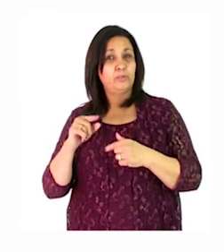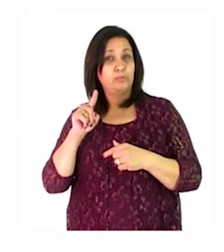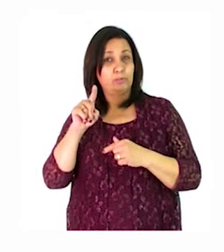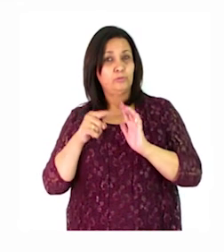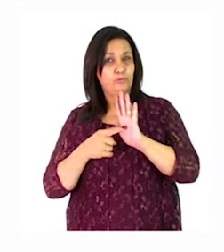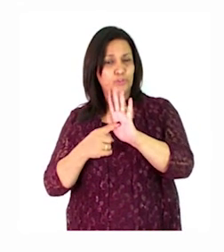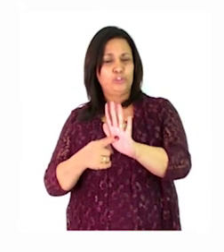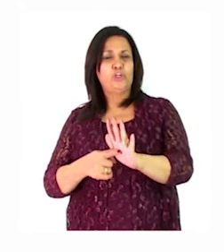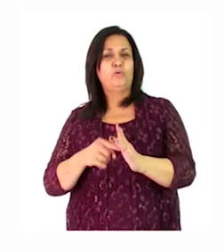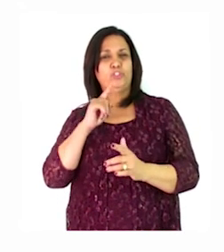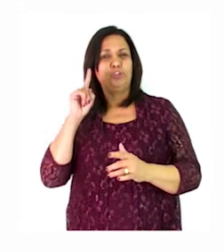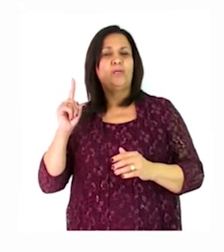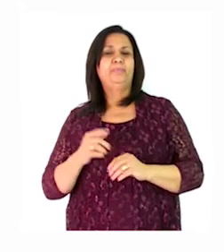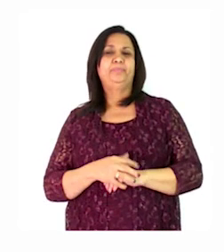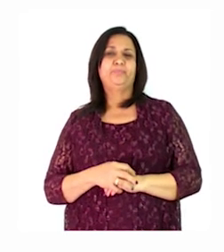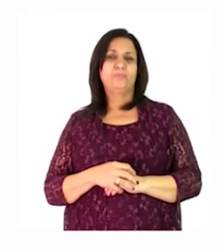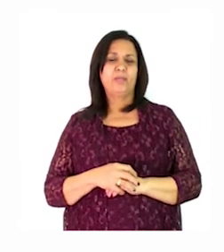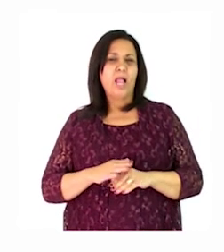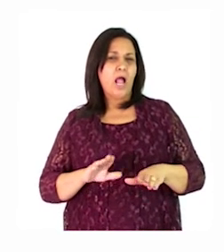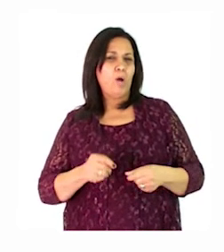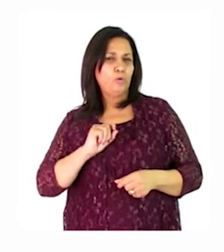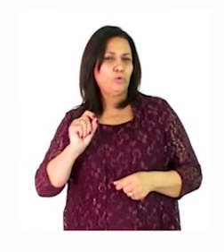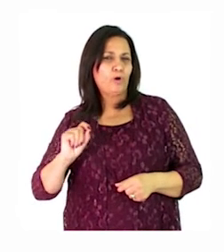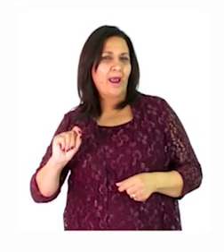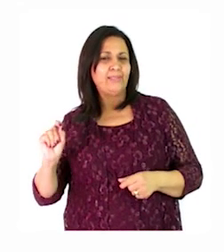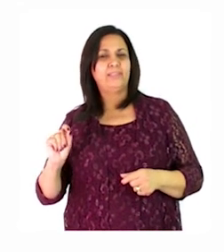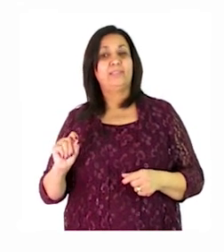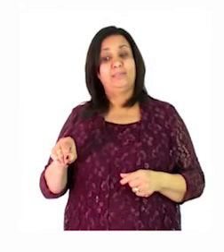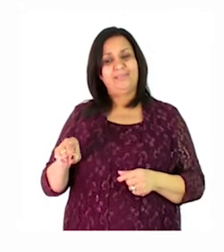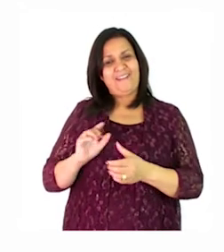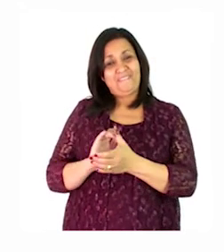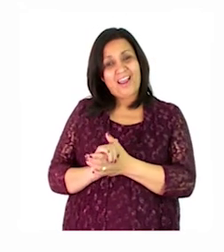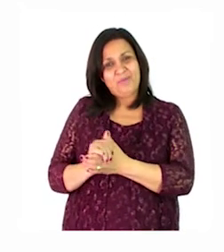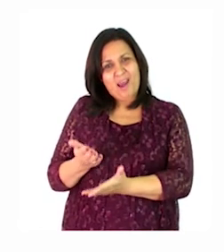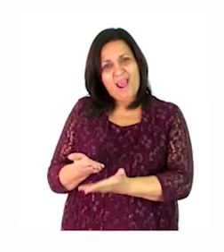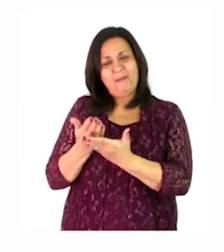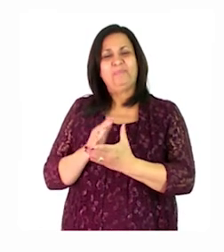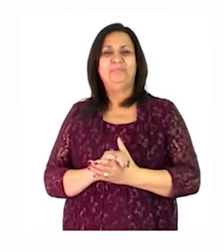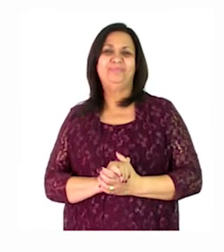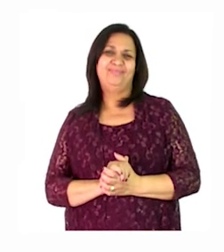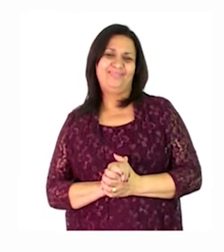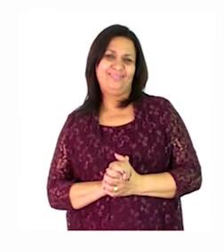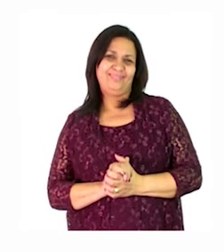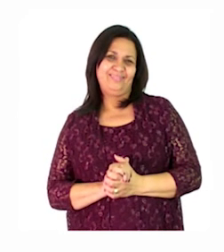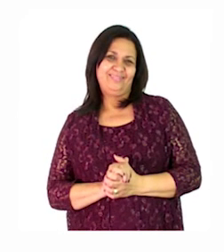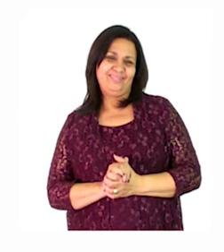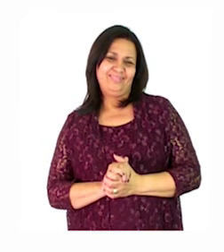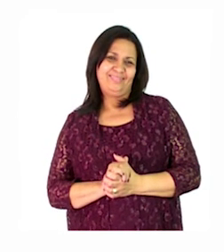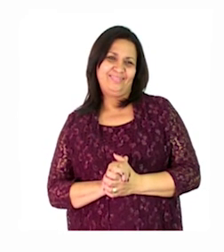demonstrate how to write a few numbers with my friend. Now let's all look and